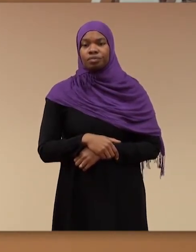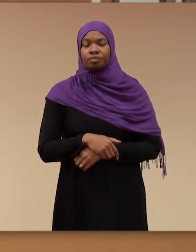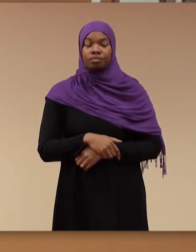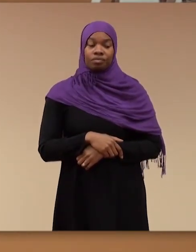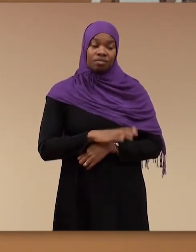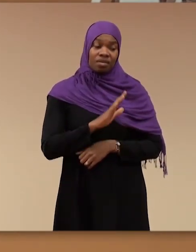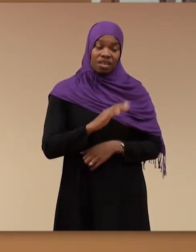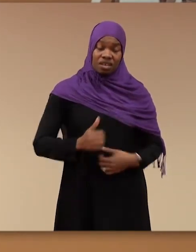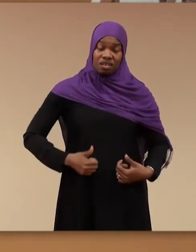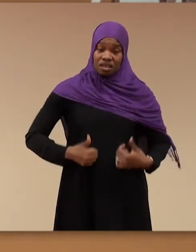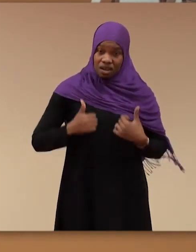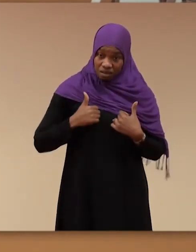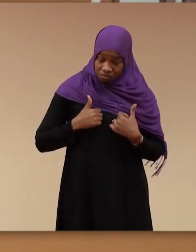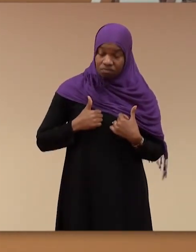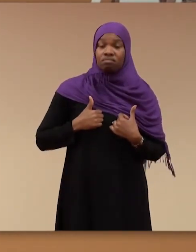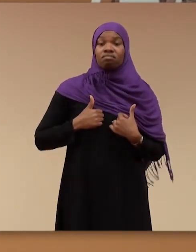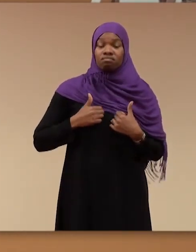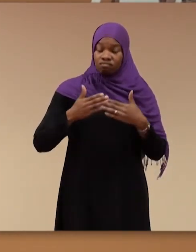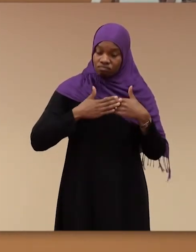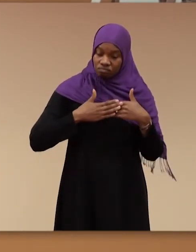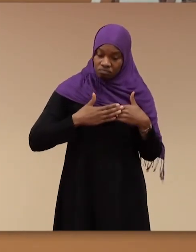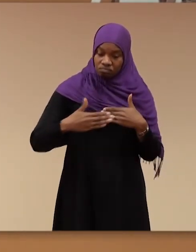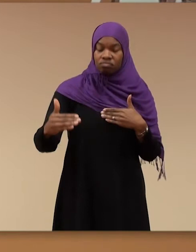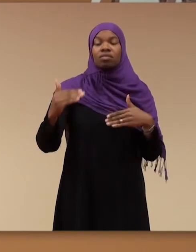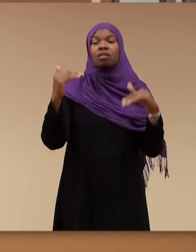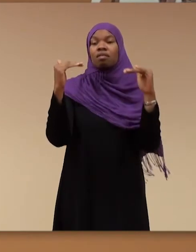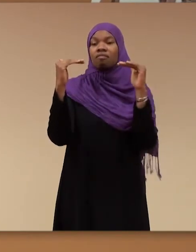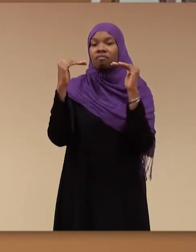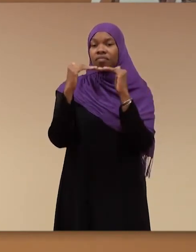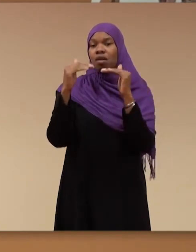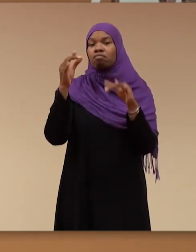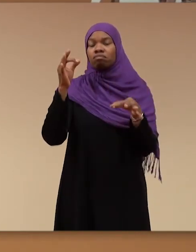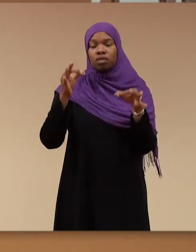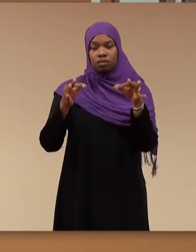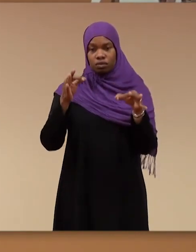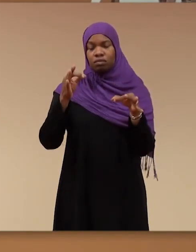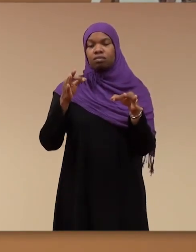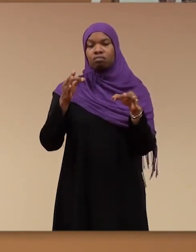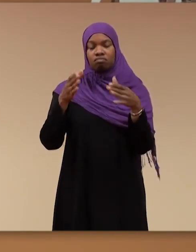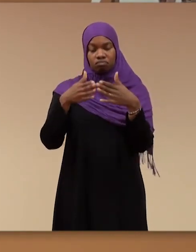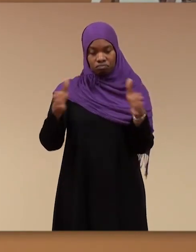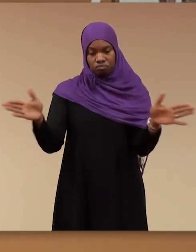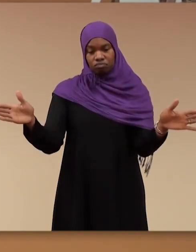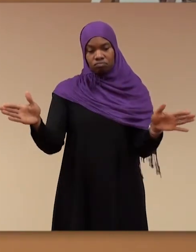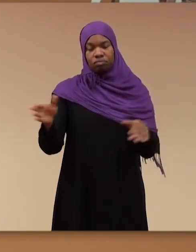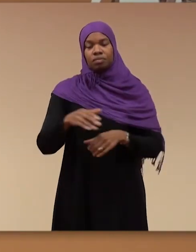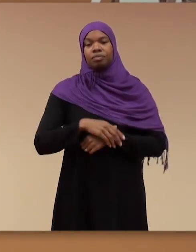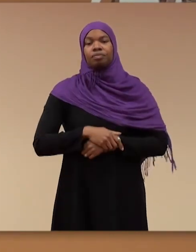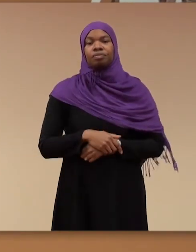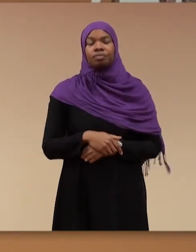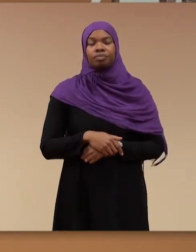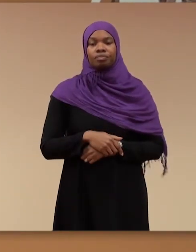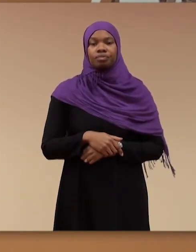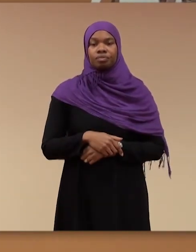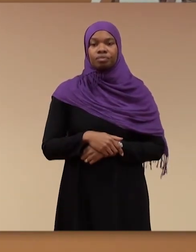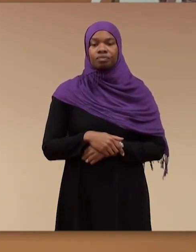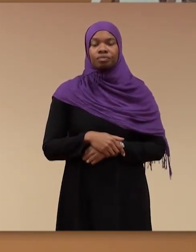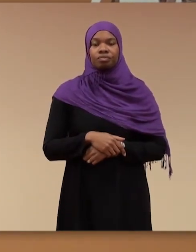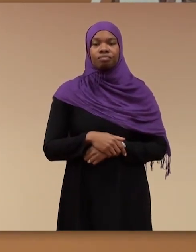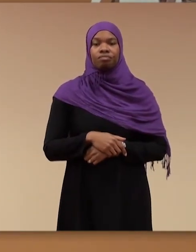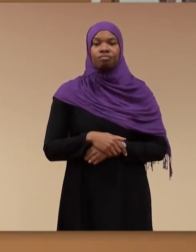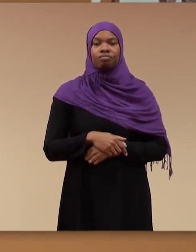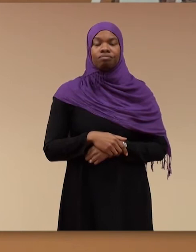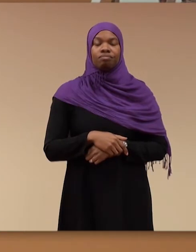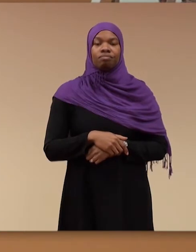fairness and justice. So Muhammad sallallahu alayhi wa sallam, later on, he reminisced on that gathering when he